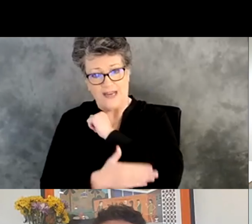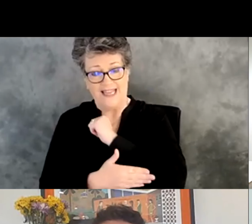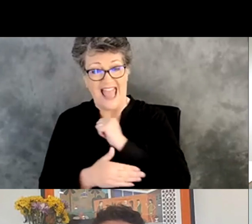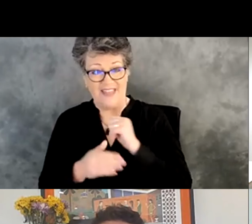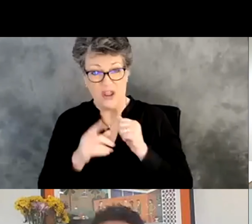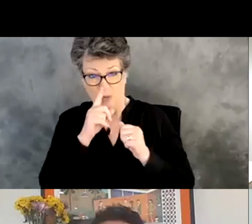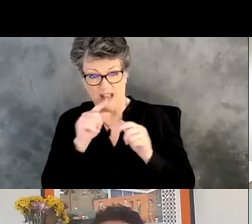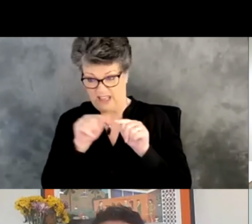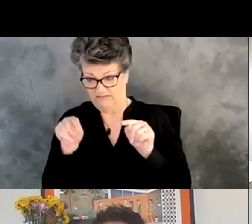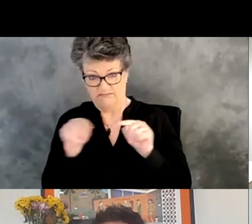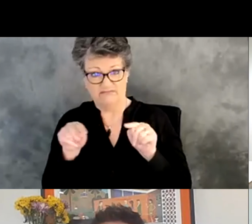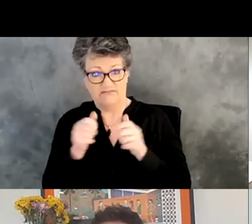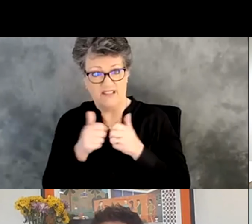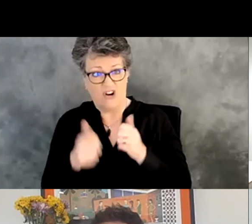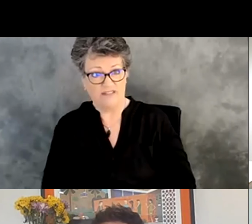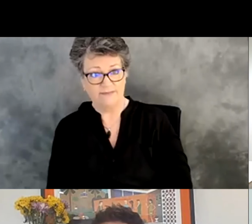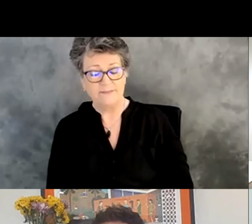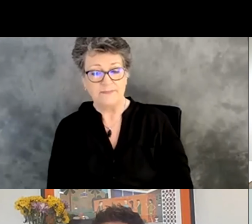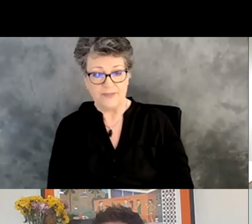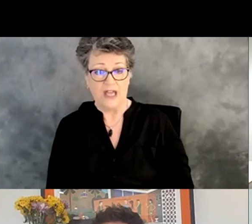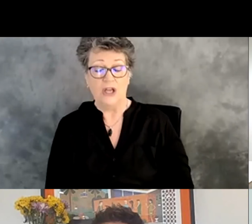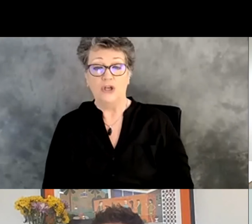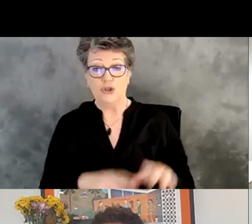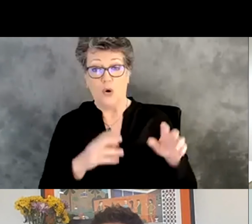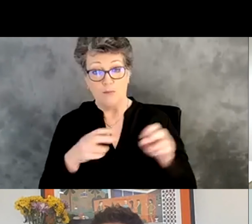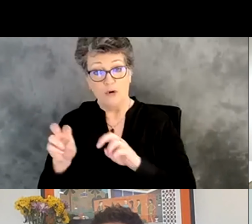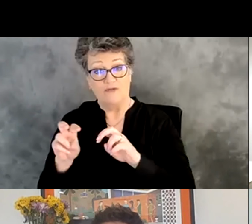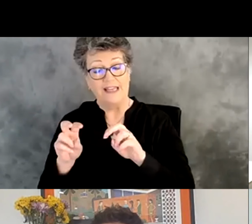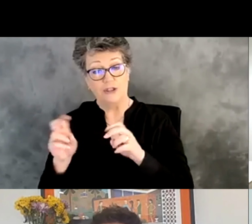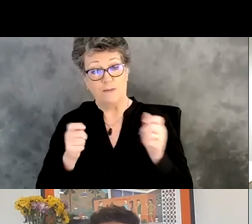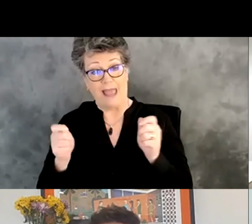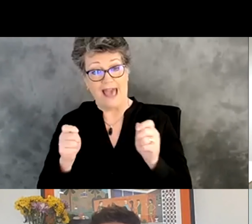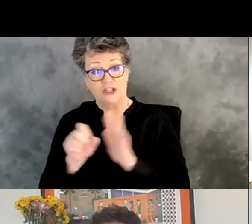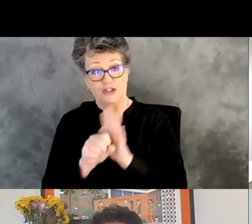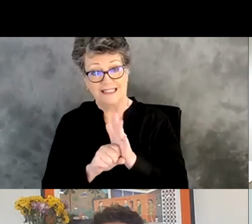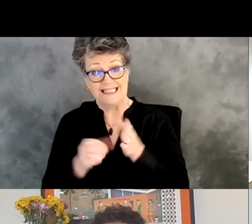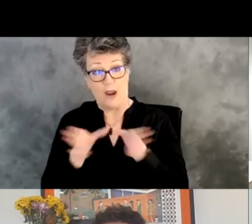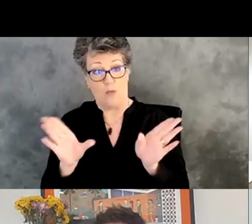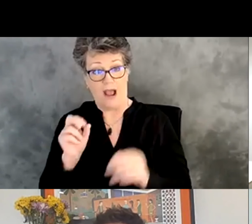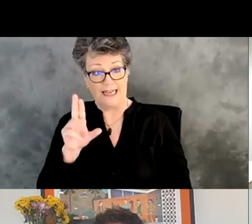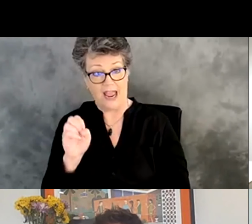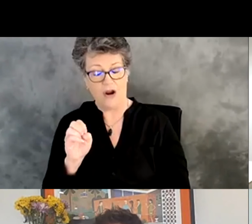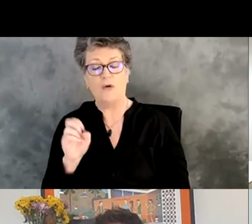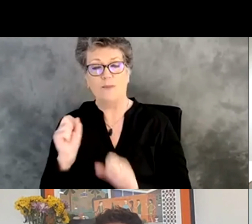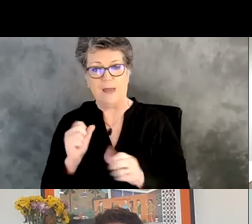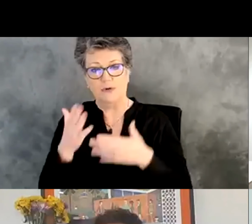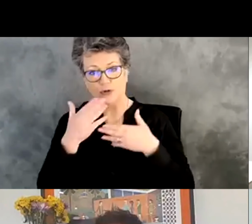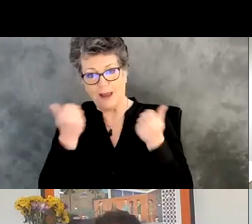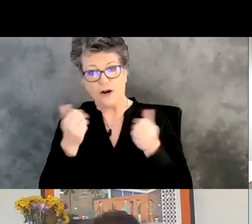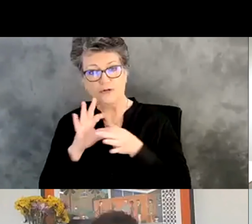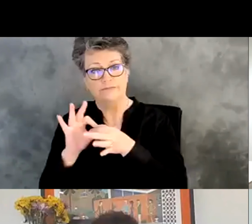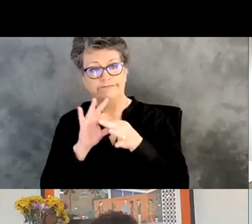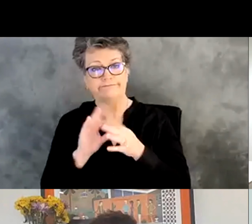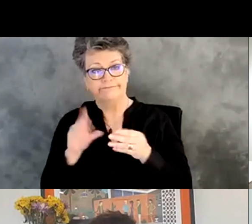apart. So the move to managed care statewide really is a mechanism to better coordinate care amongst providers and to